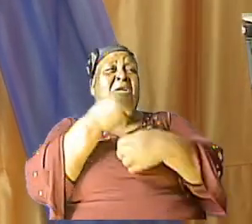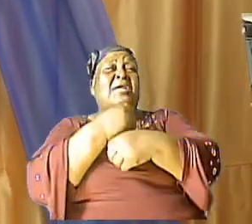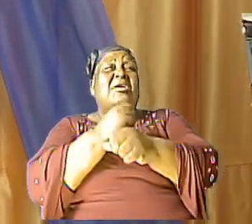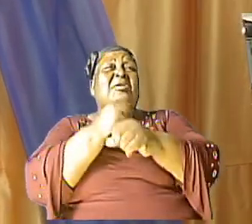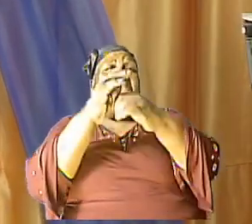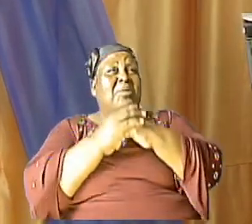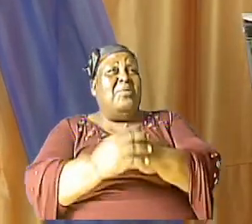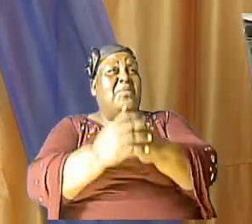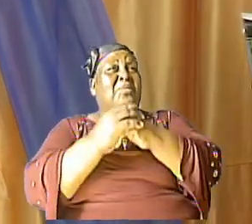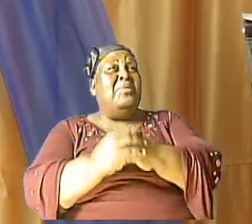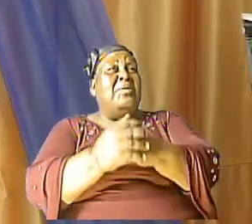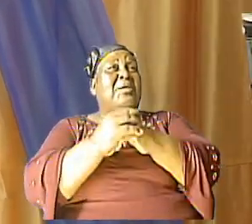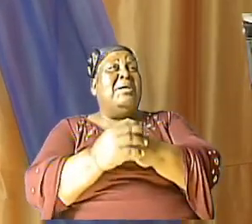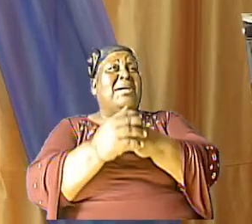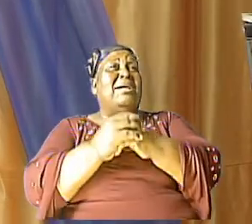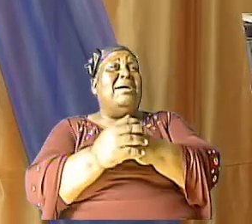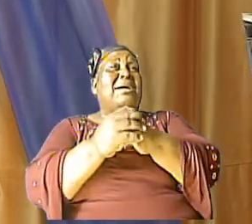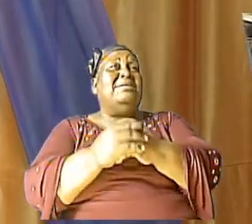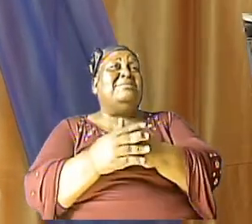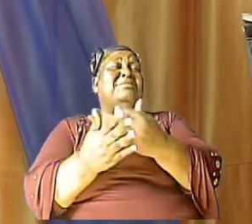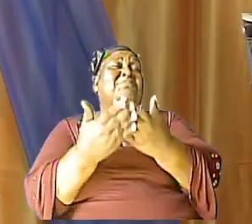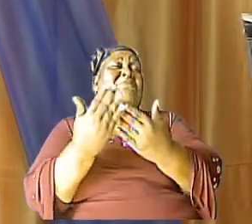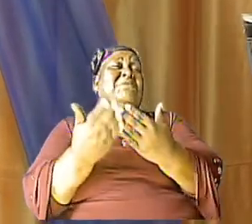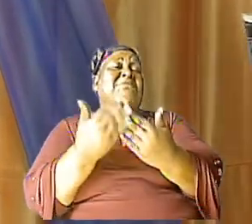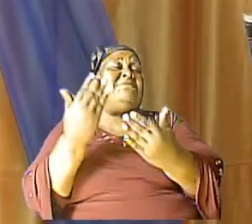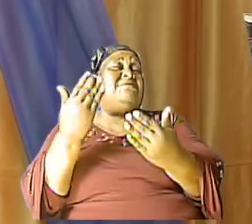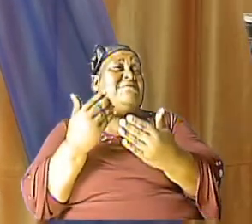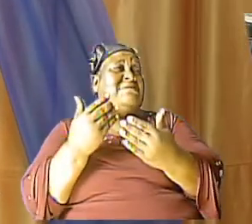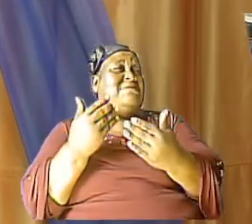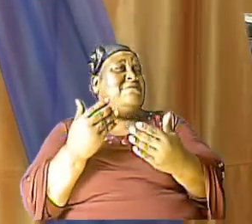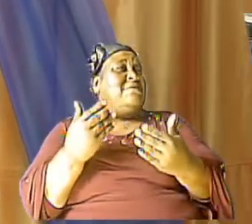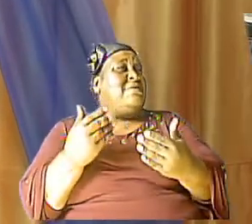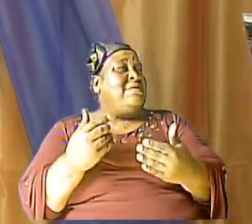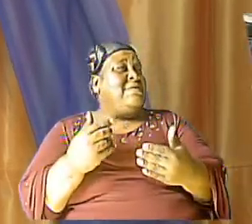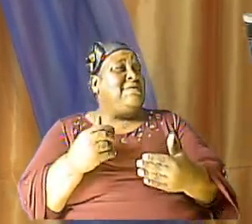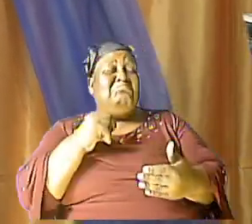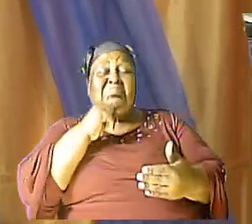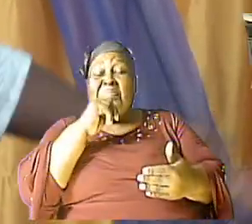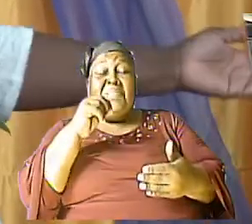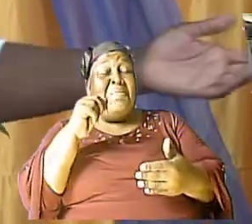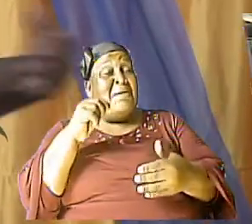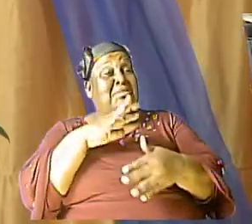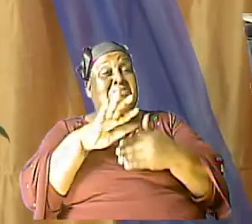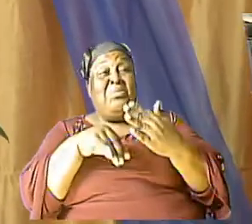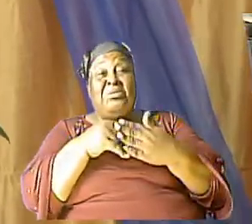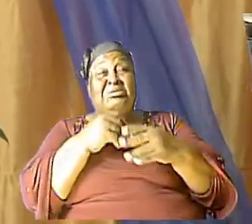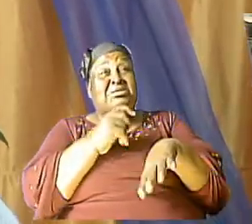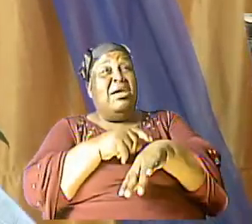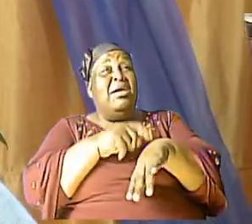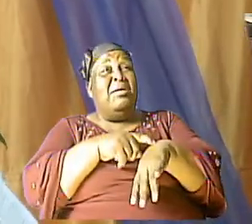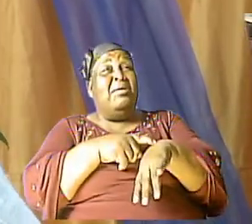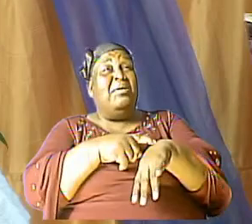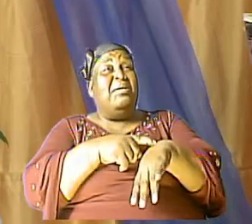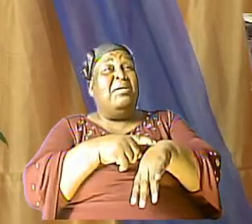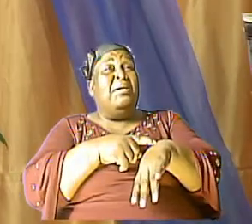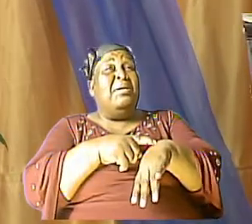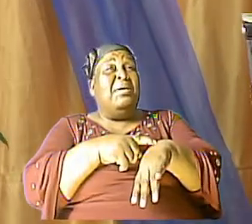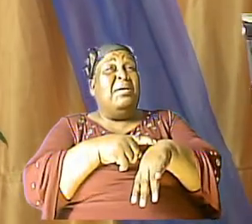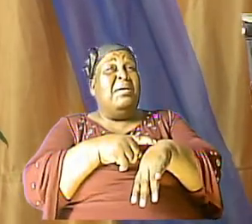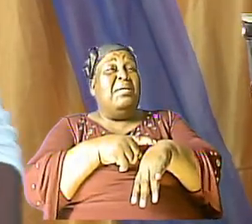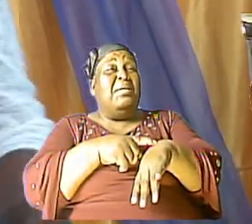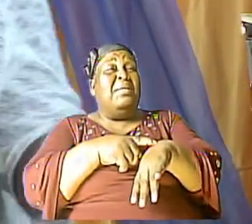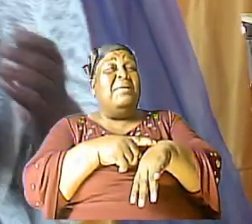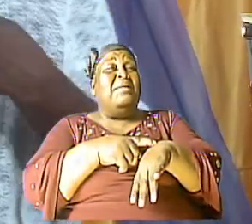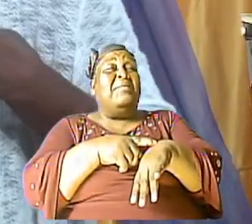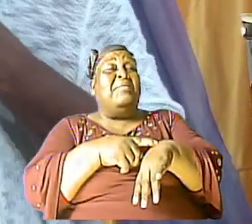don't know. You're not going to teach us about that. Not all the while. I figured it out along the